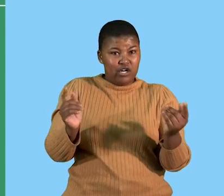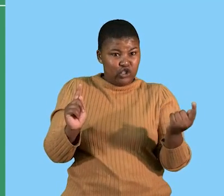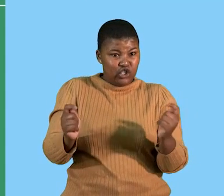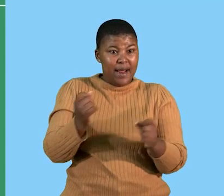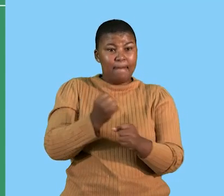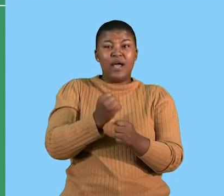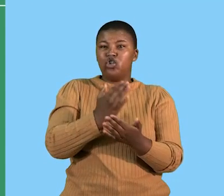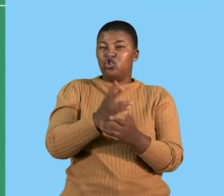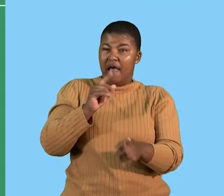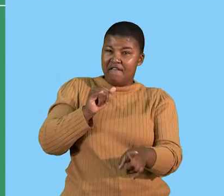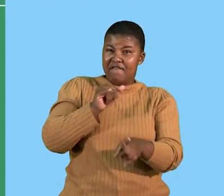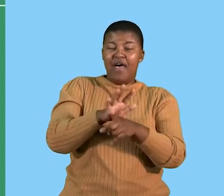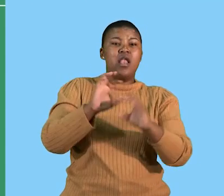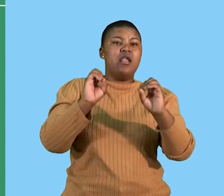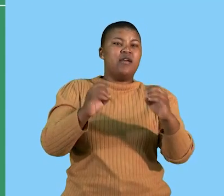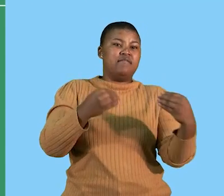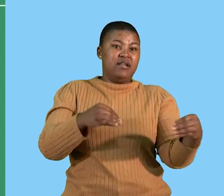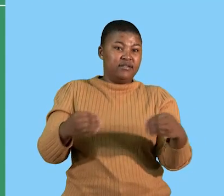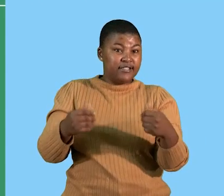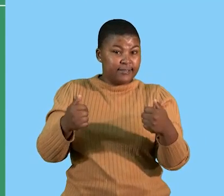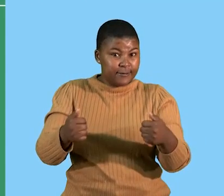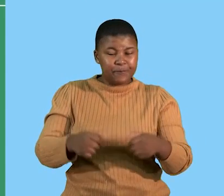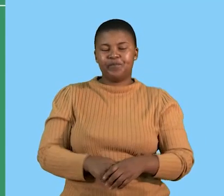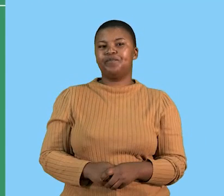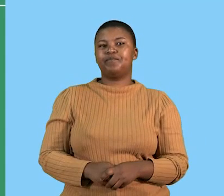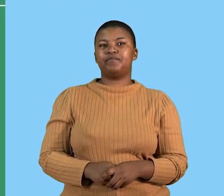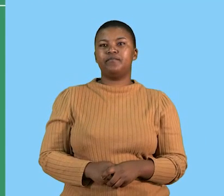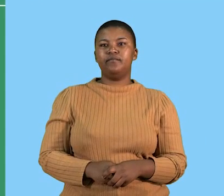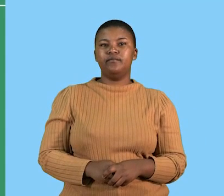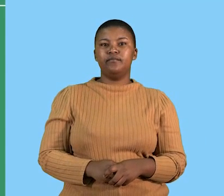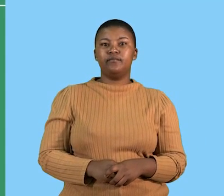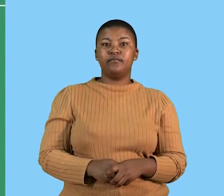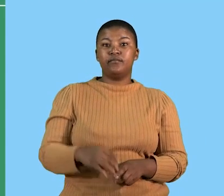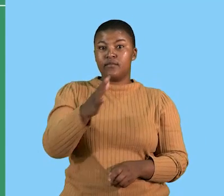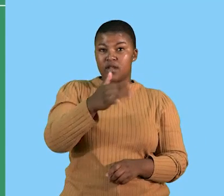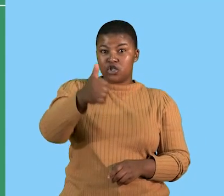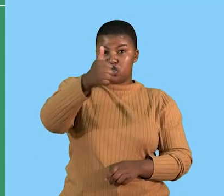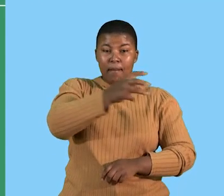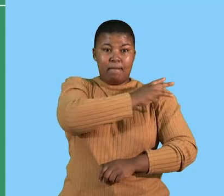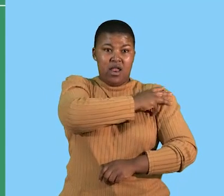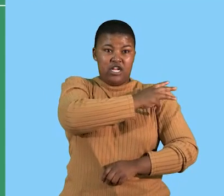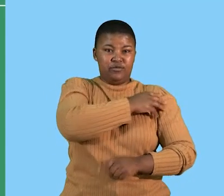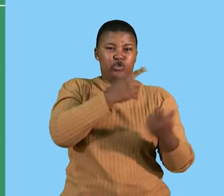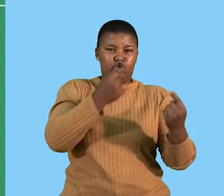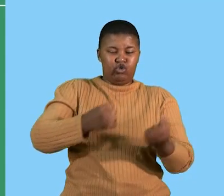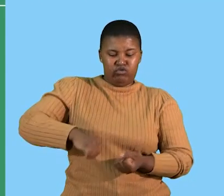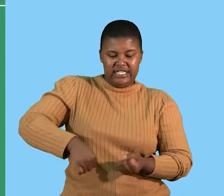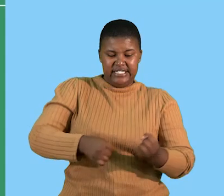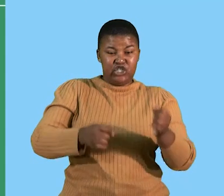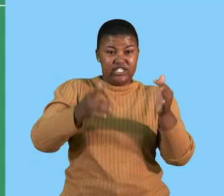that it has a minimum effect on our business. Okay, so top management makes strategic